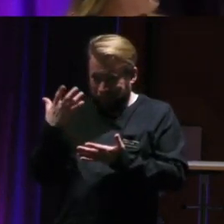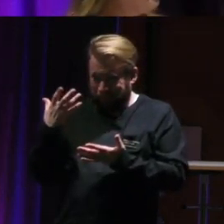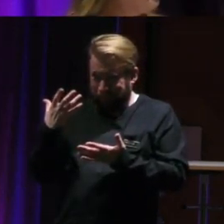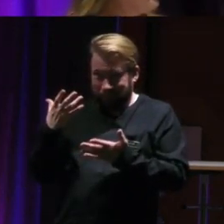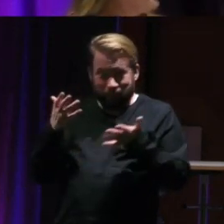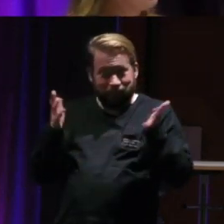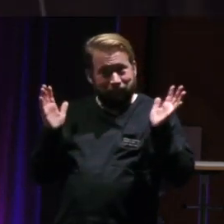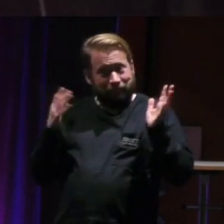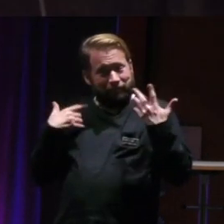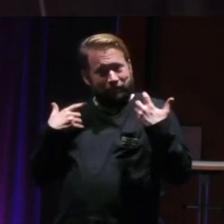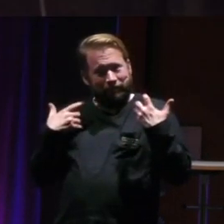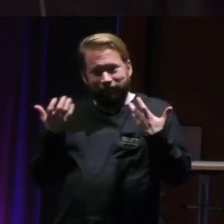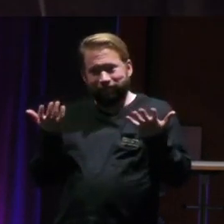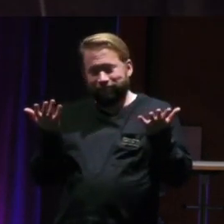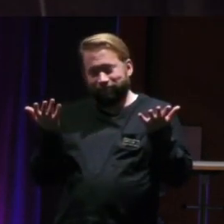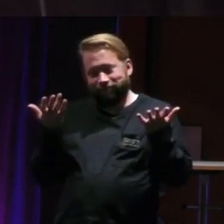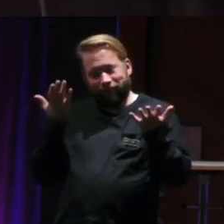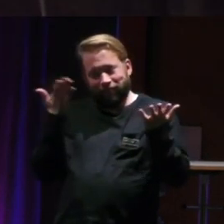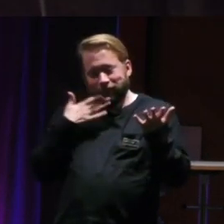Sorry.